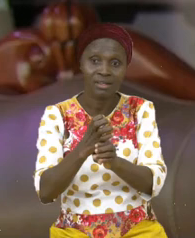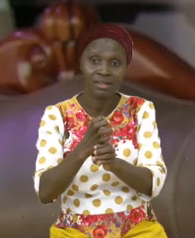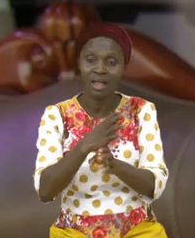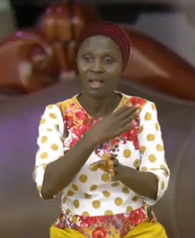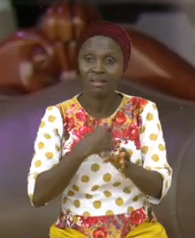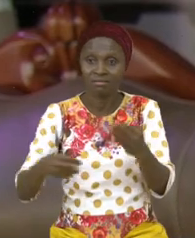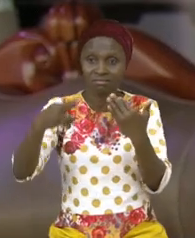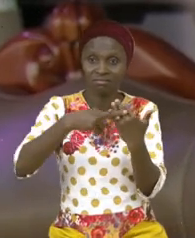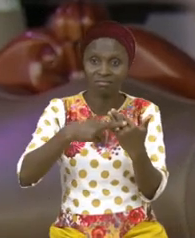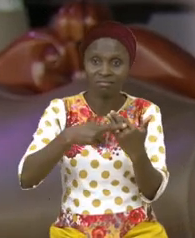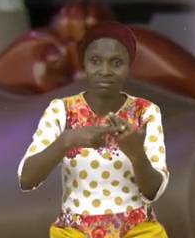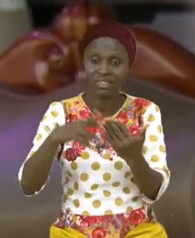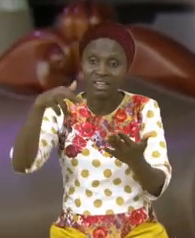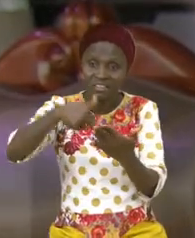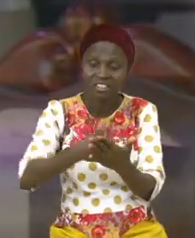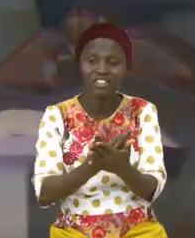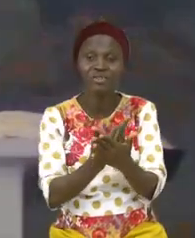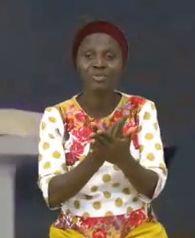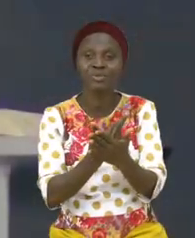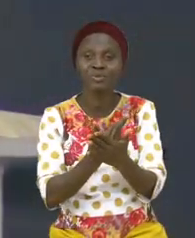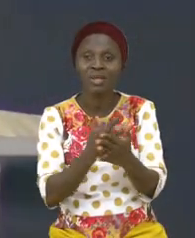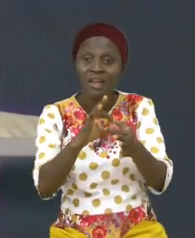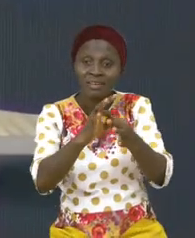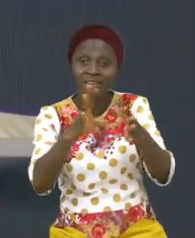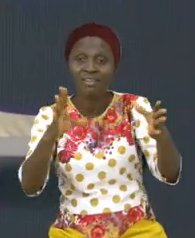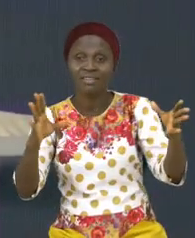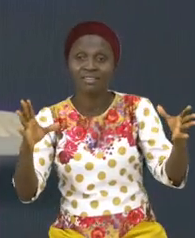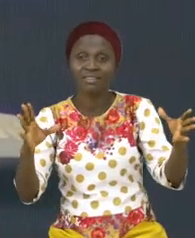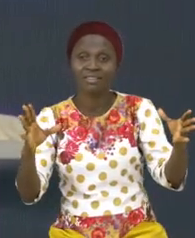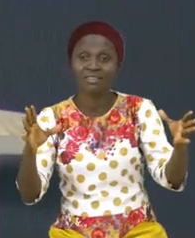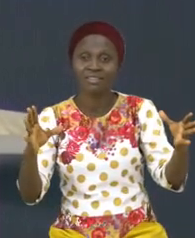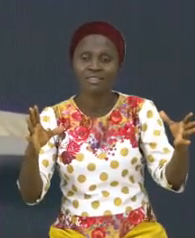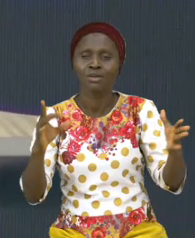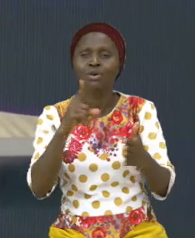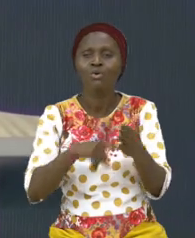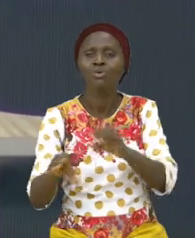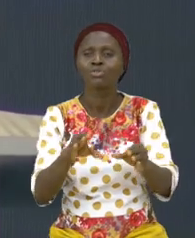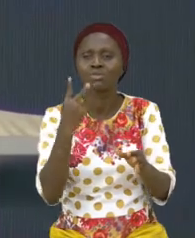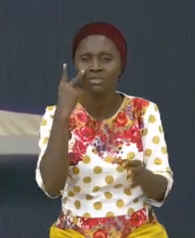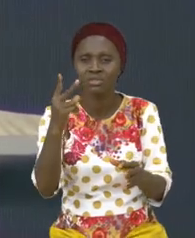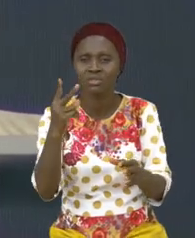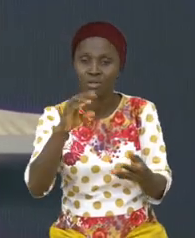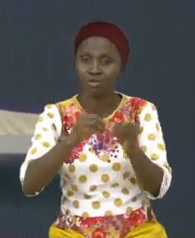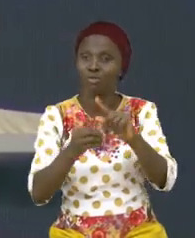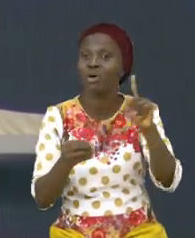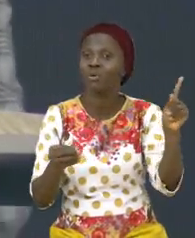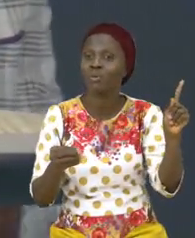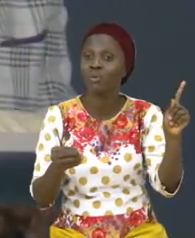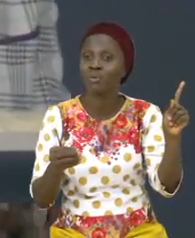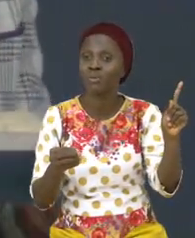restored, renewed, released. What do you see? Number one,